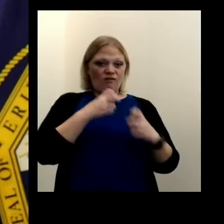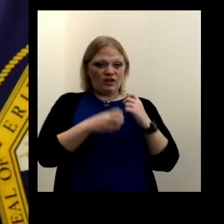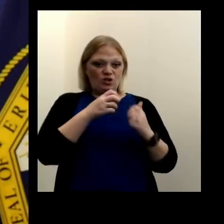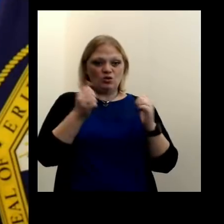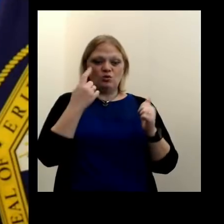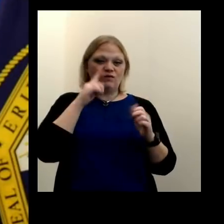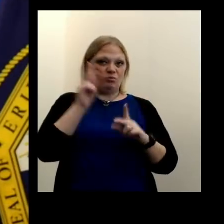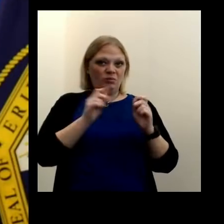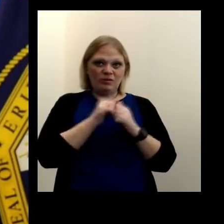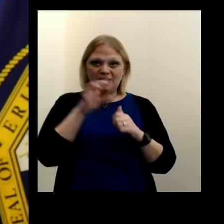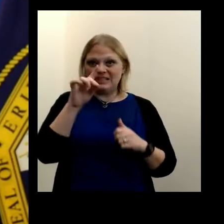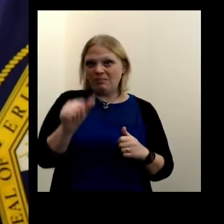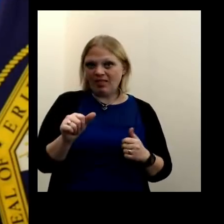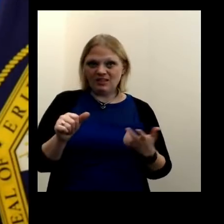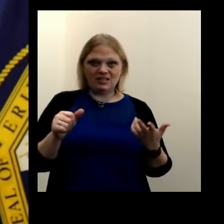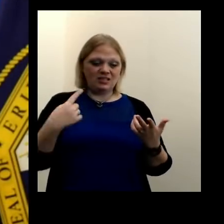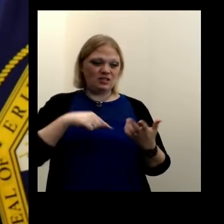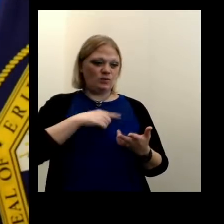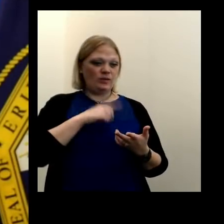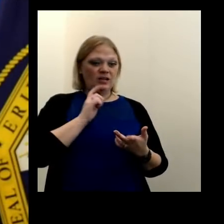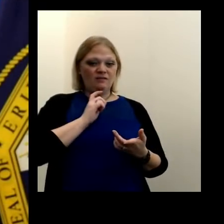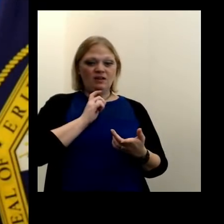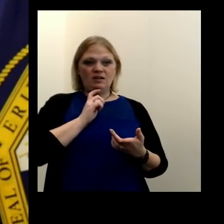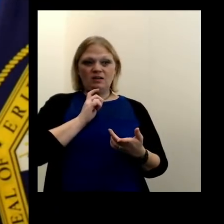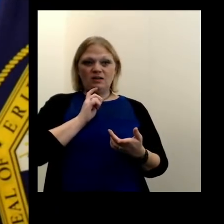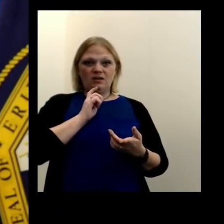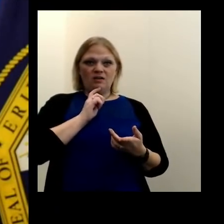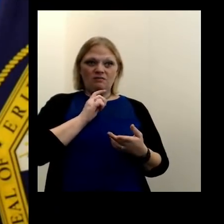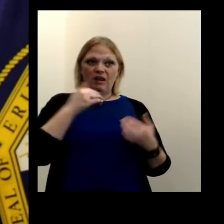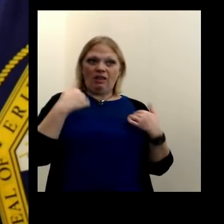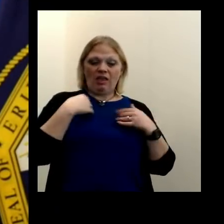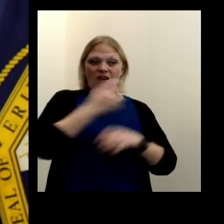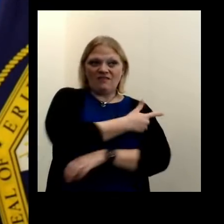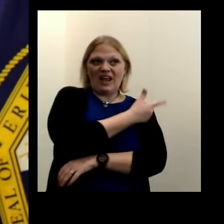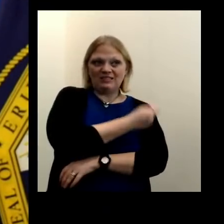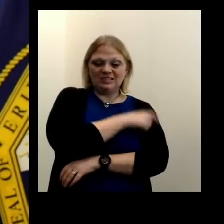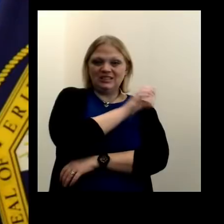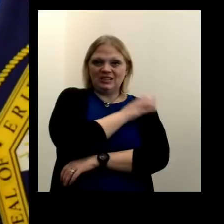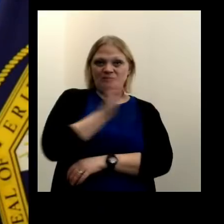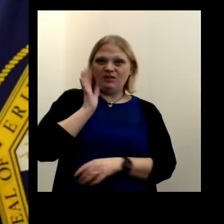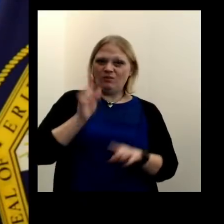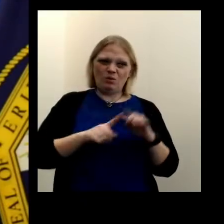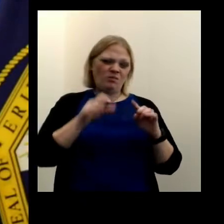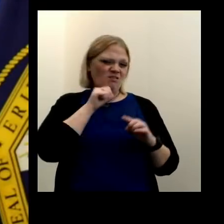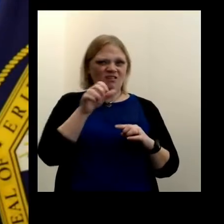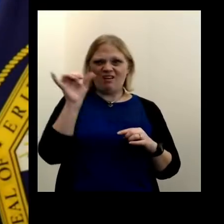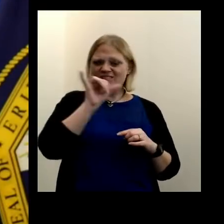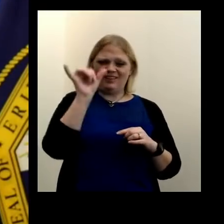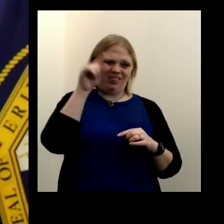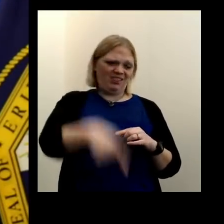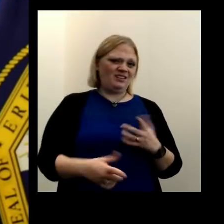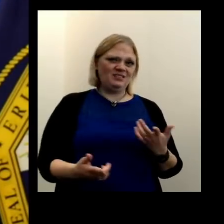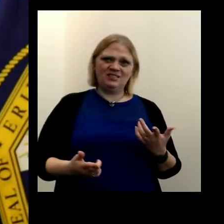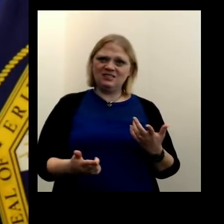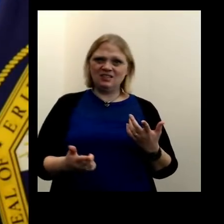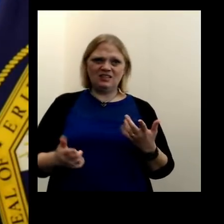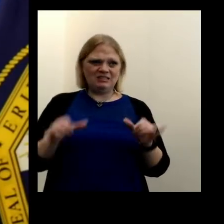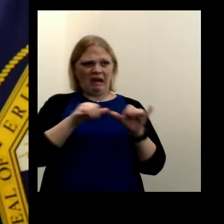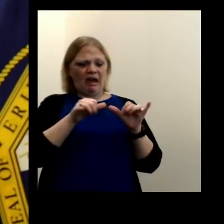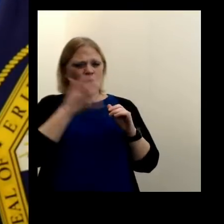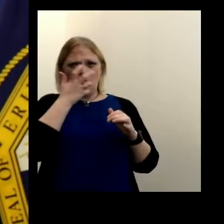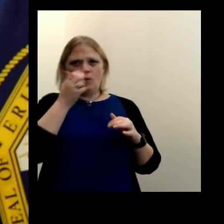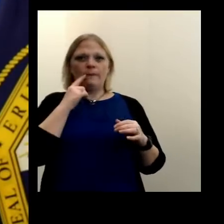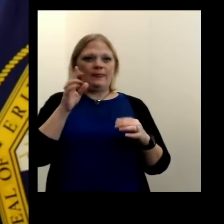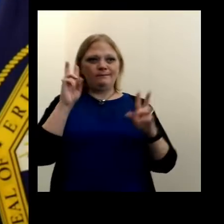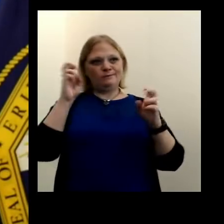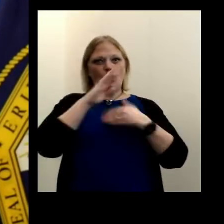We've administered vaccination clinics in the past, but nothing to the same extent and size as this one. So it's going to be an all hands